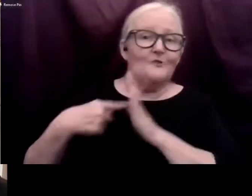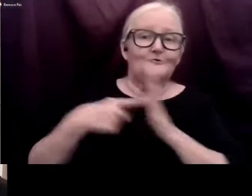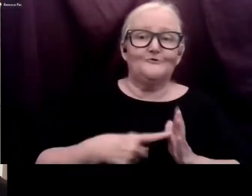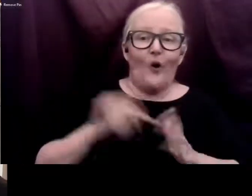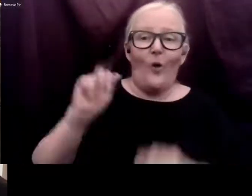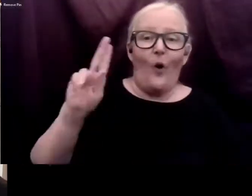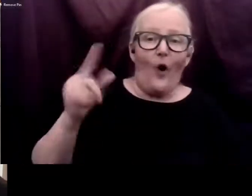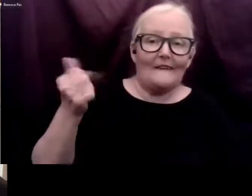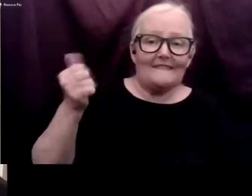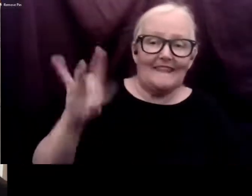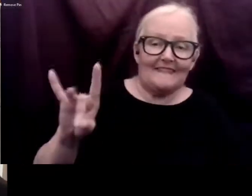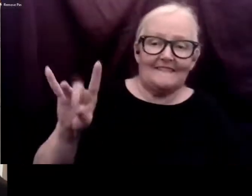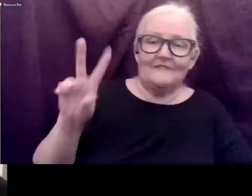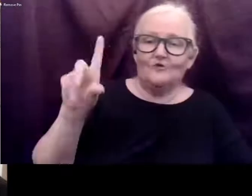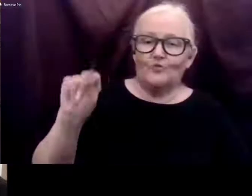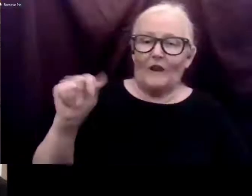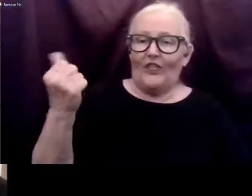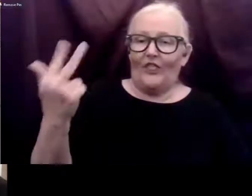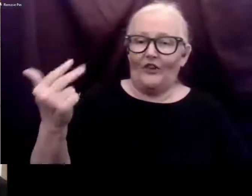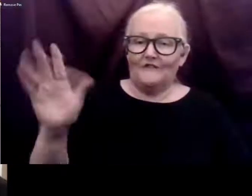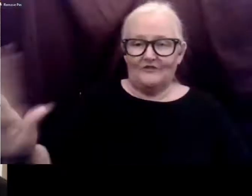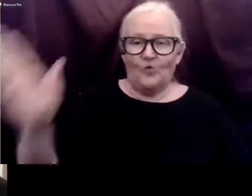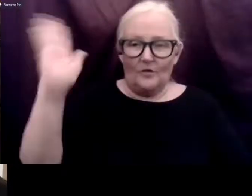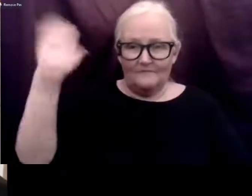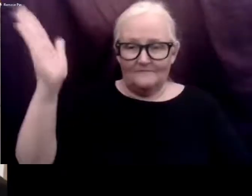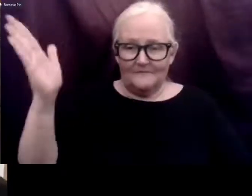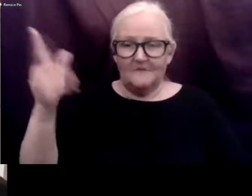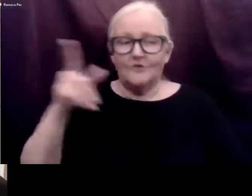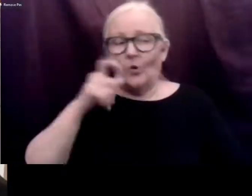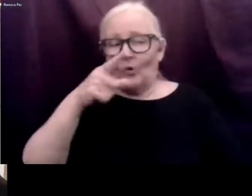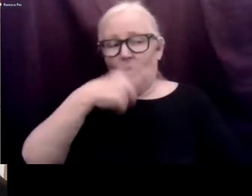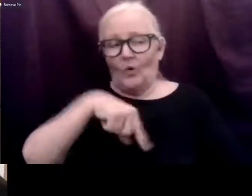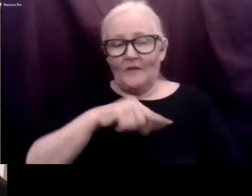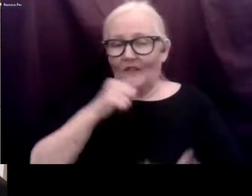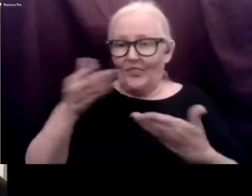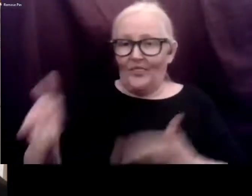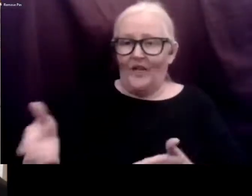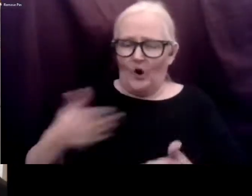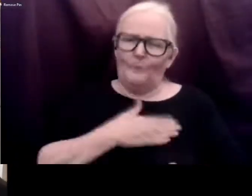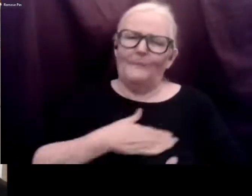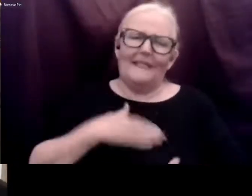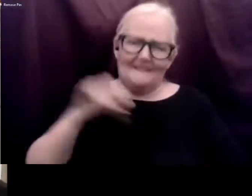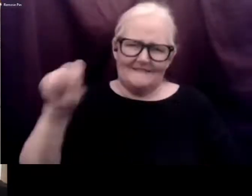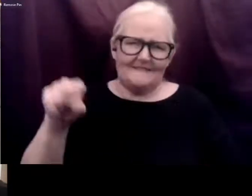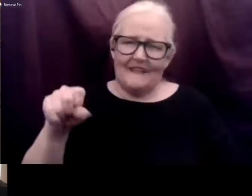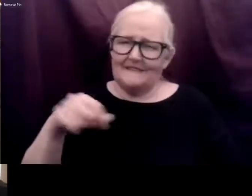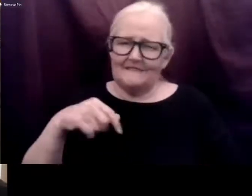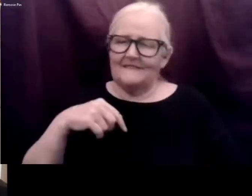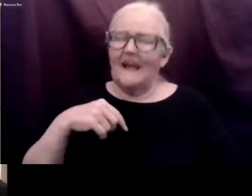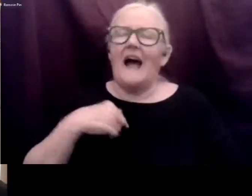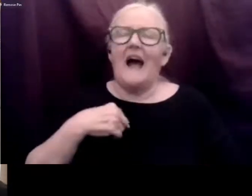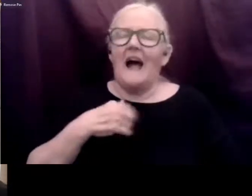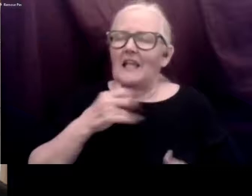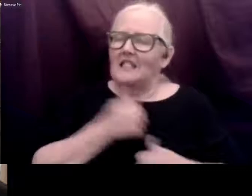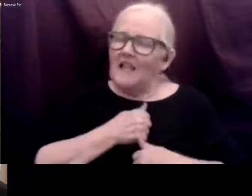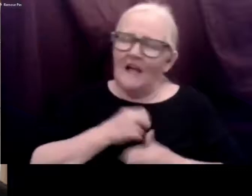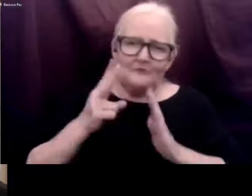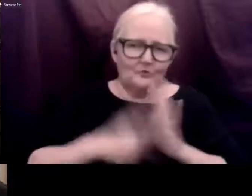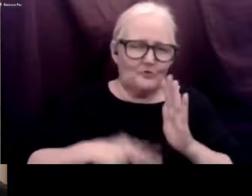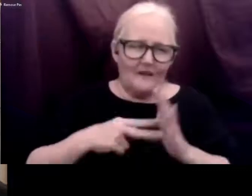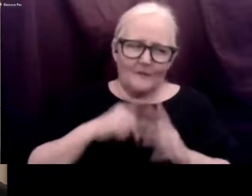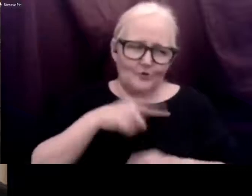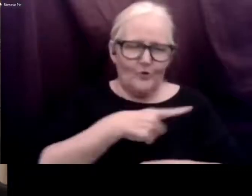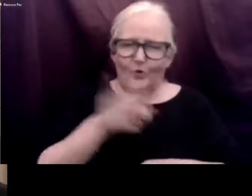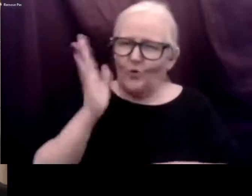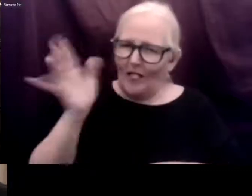so others who weren't there could read it, then please do. I do not regret reading it, and neither will anyone else. Thank you for giving us all of you, all